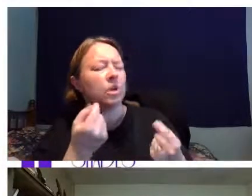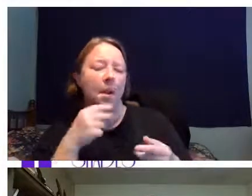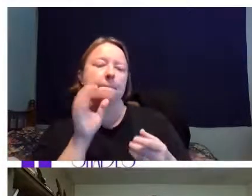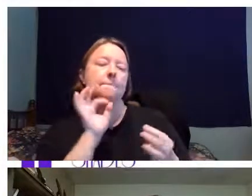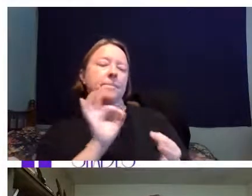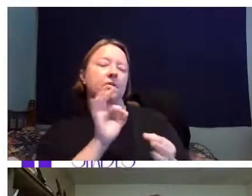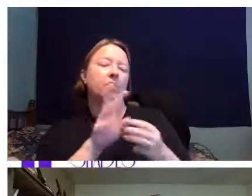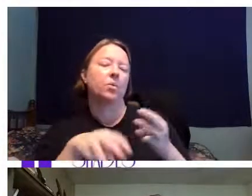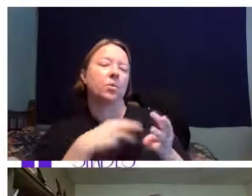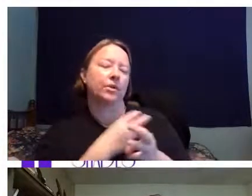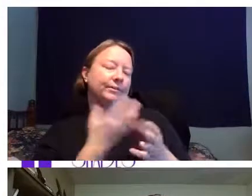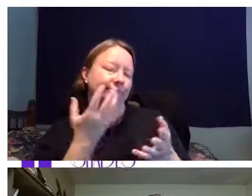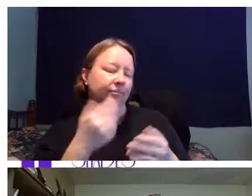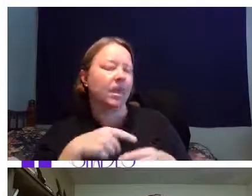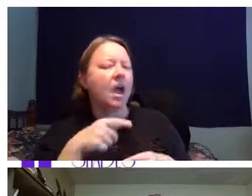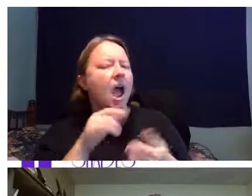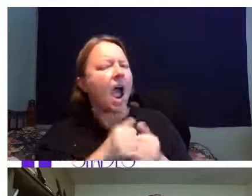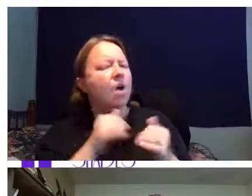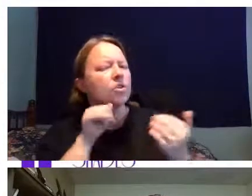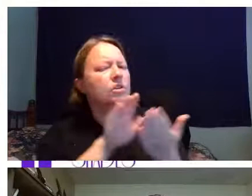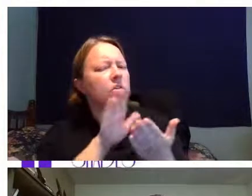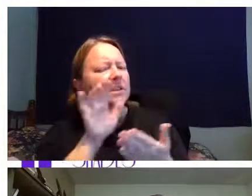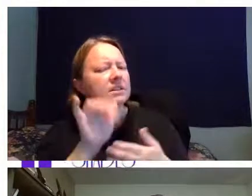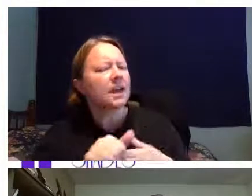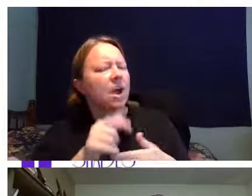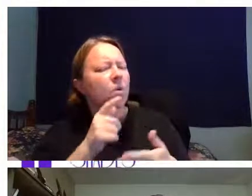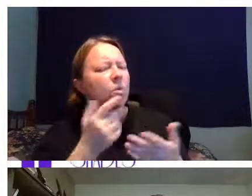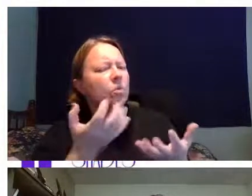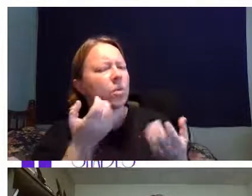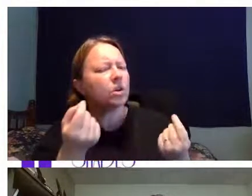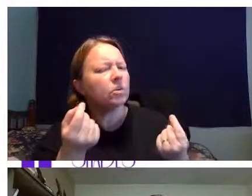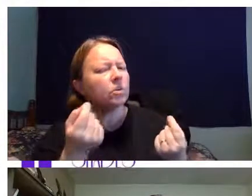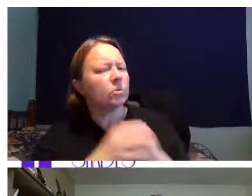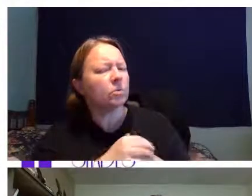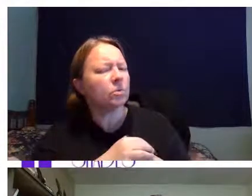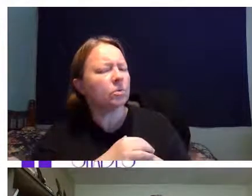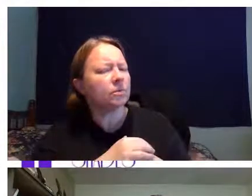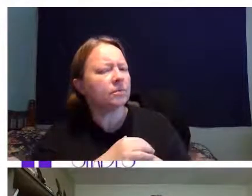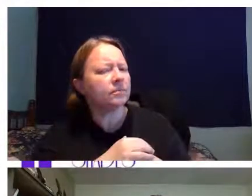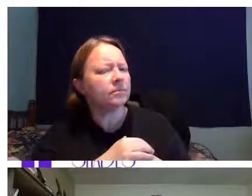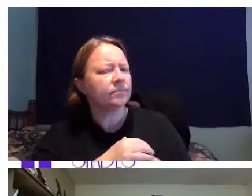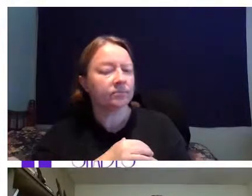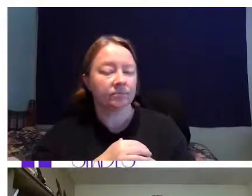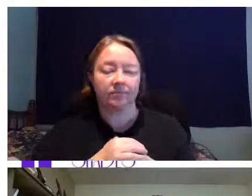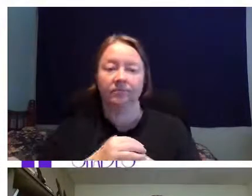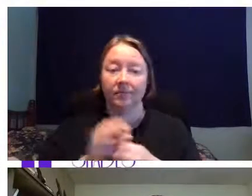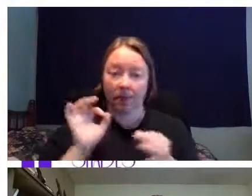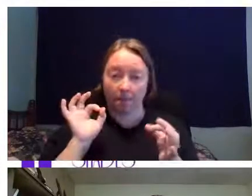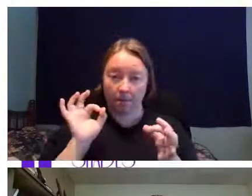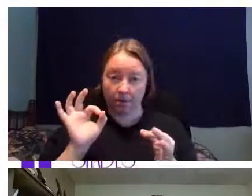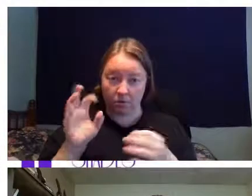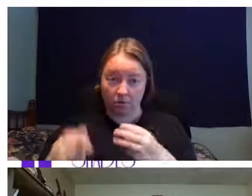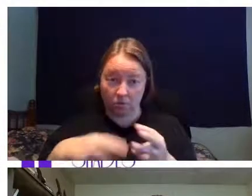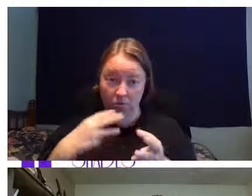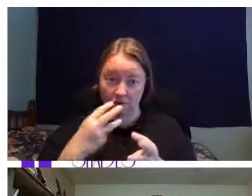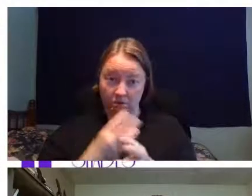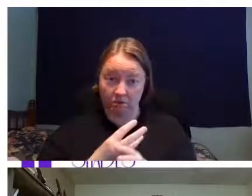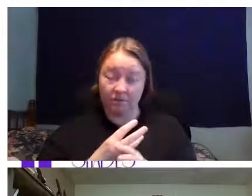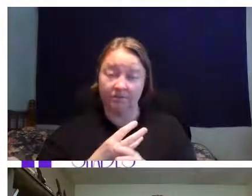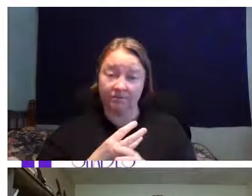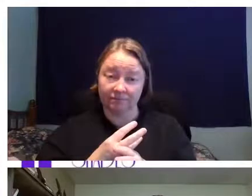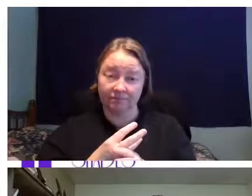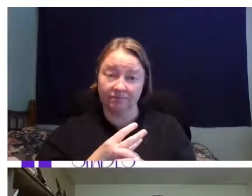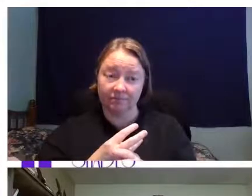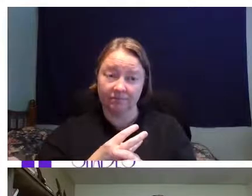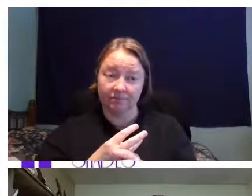perfect world, how would you address that? What would you like to do? In a perfect world,